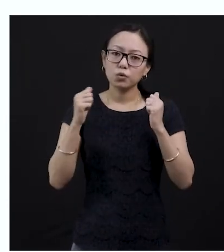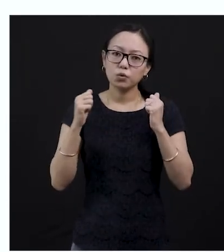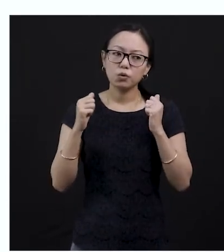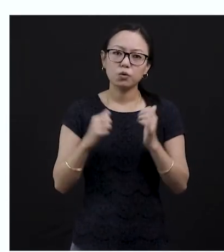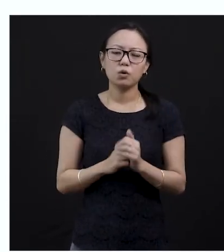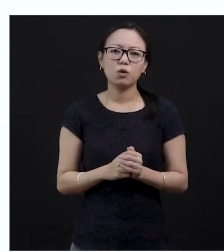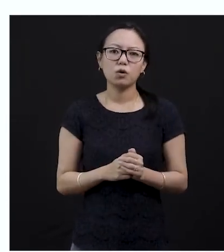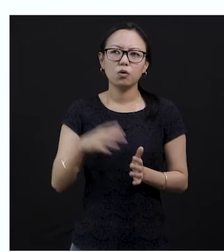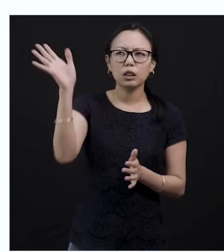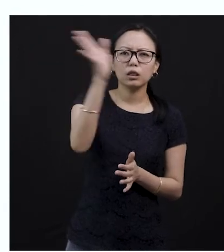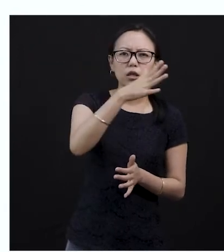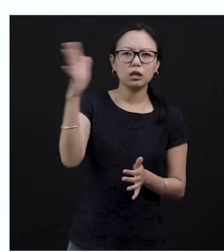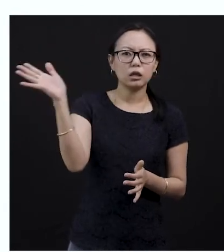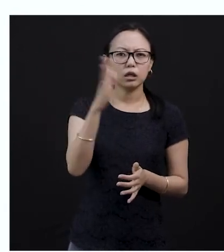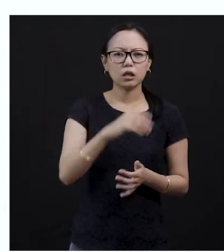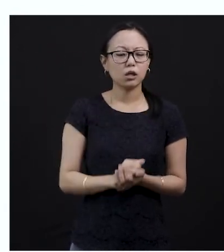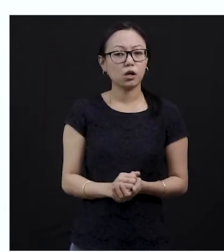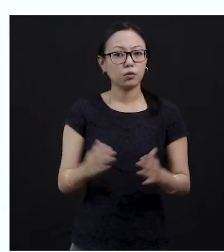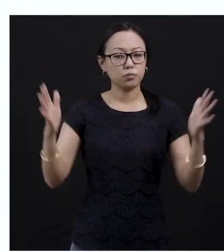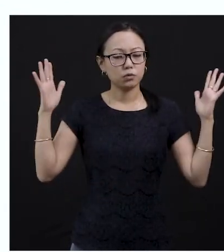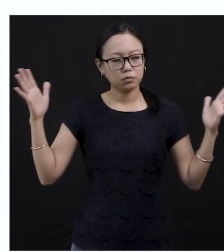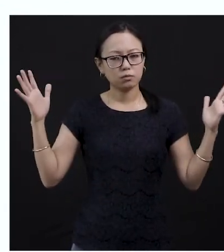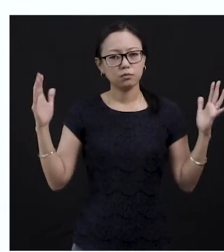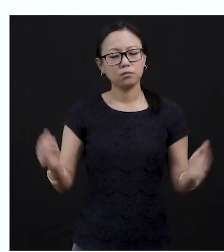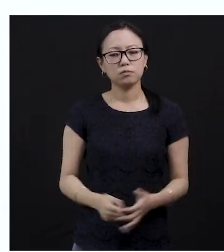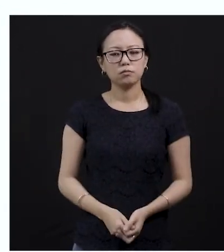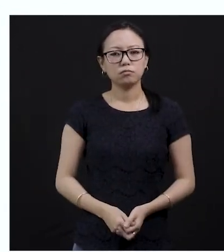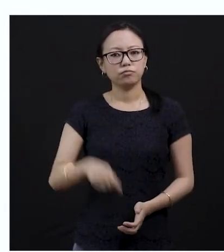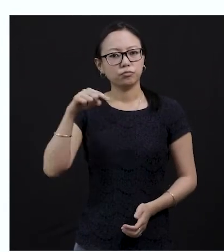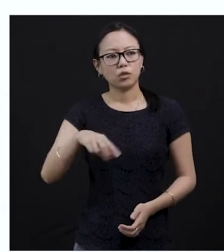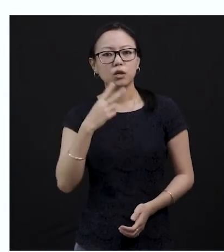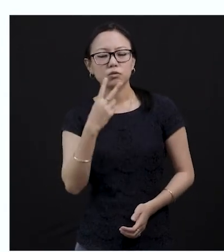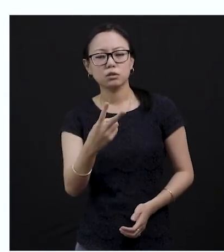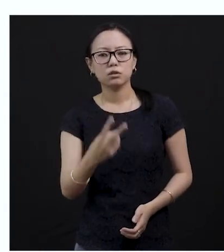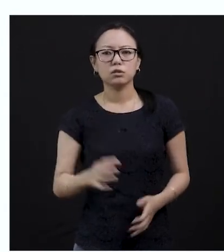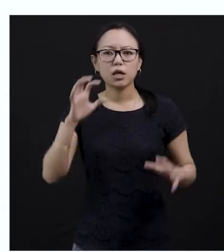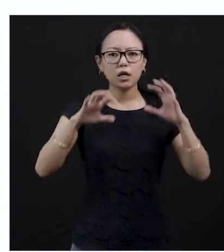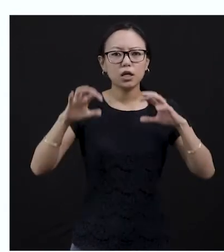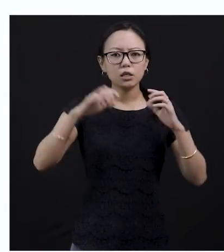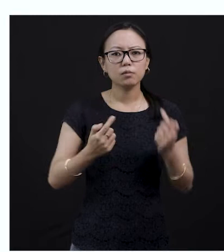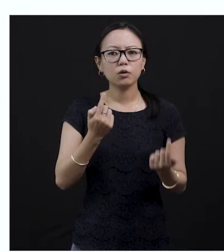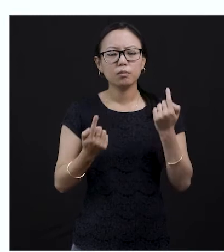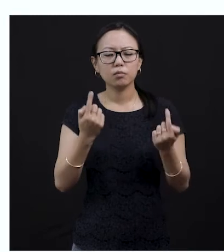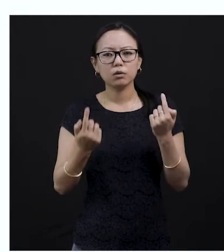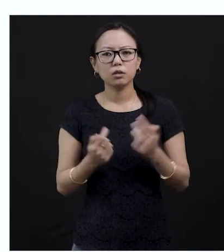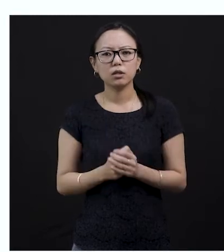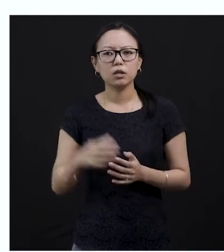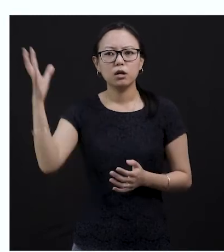it's very chilly in the mountain. Let us see in terrestrial habitats, the animals that we find, the plants that we find.